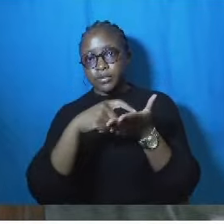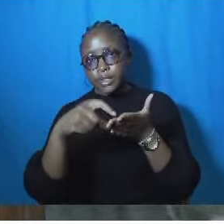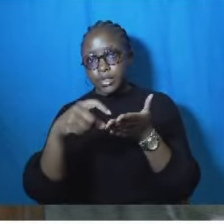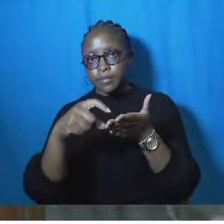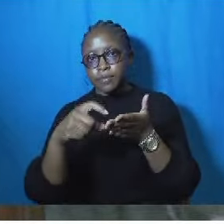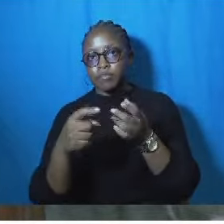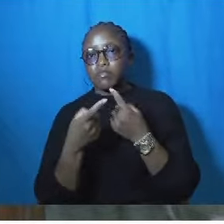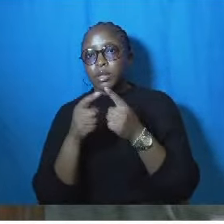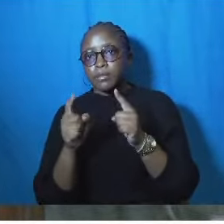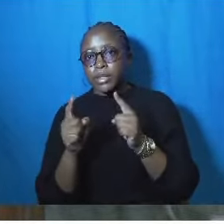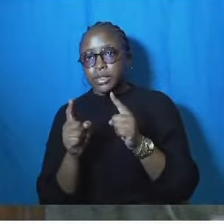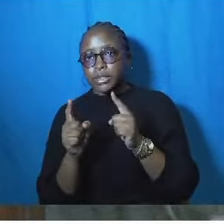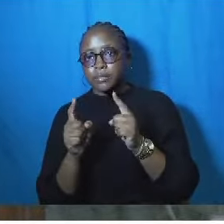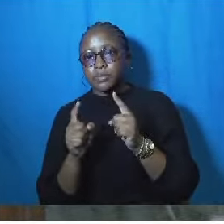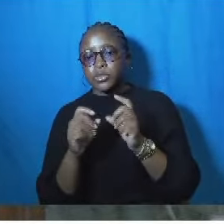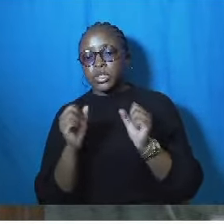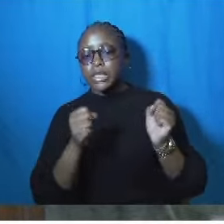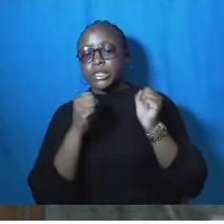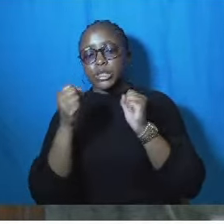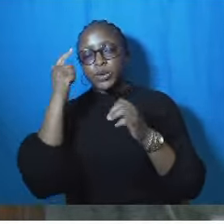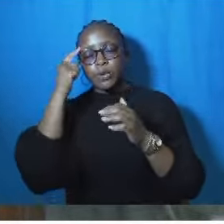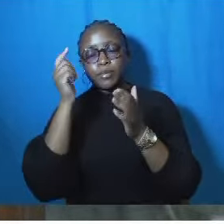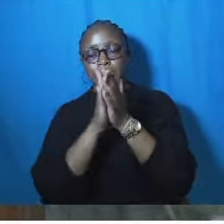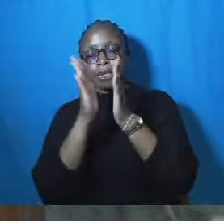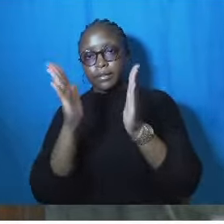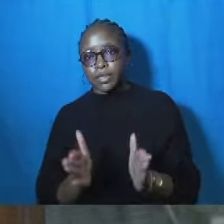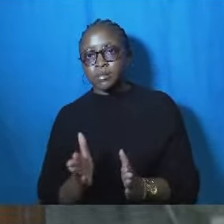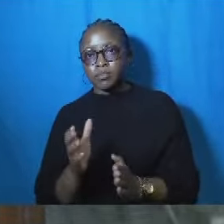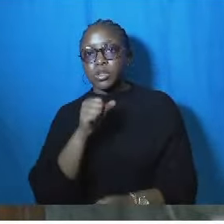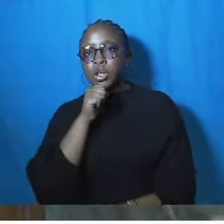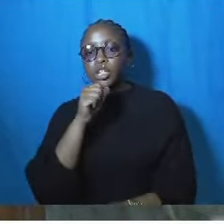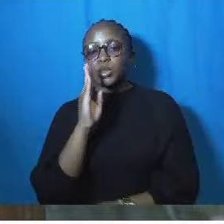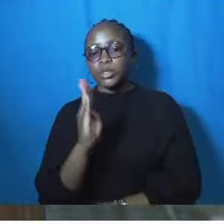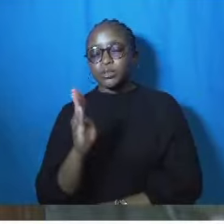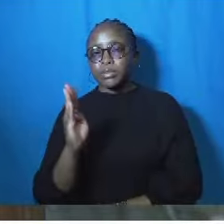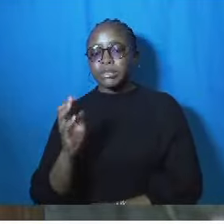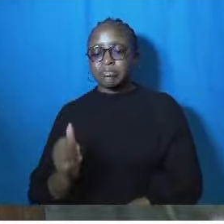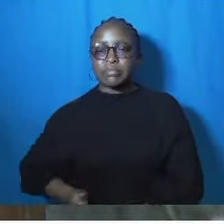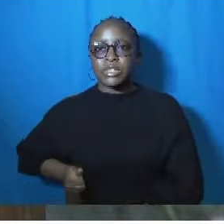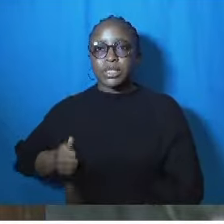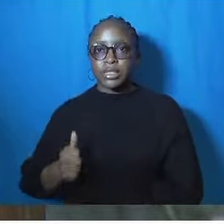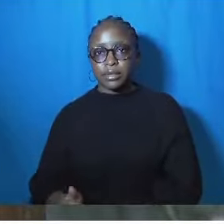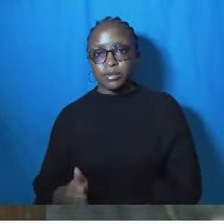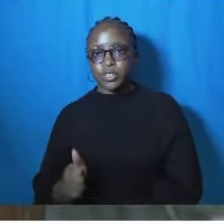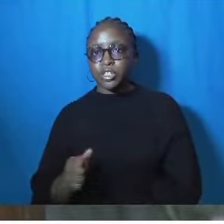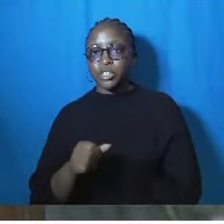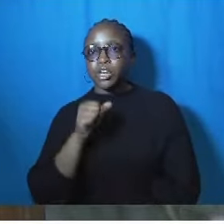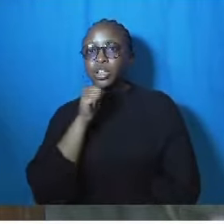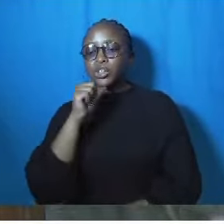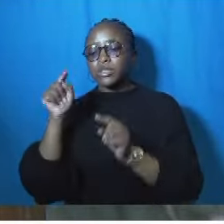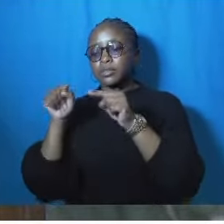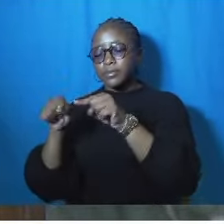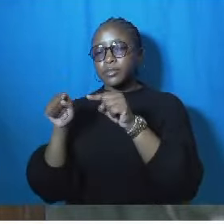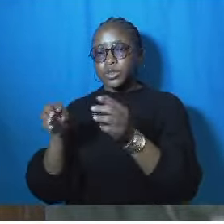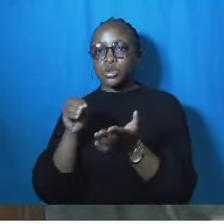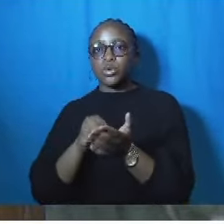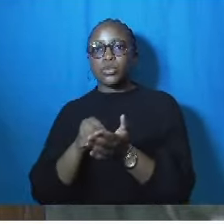should not be selfish. Don't look down on the weaker one and disregard